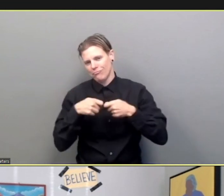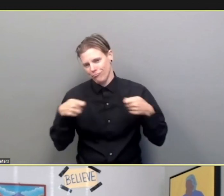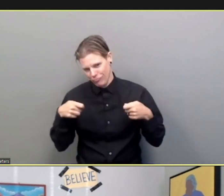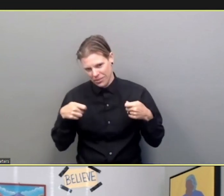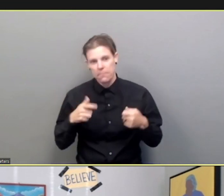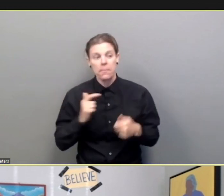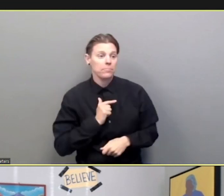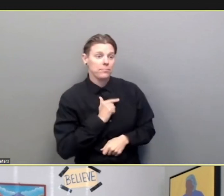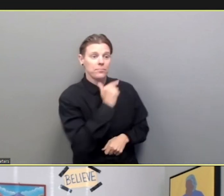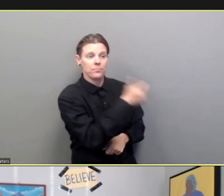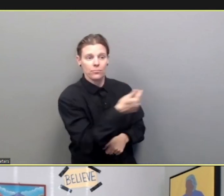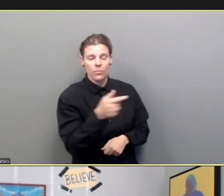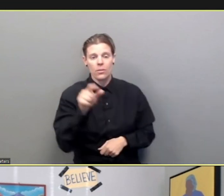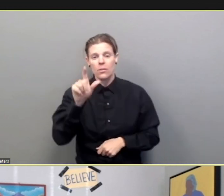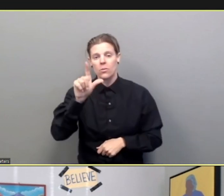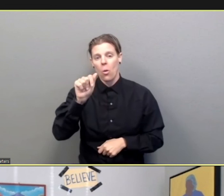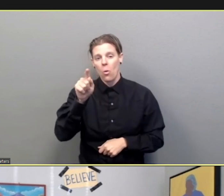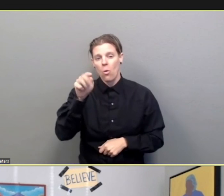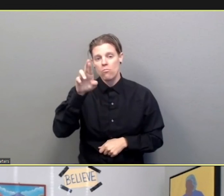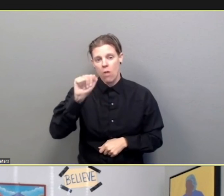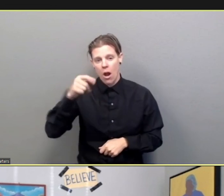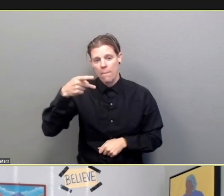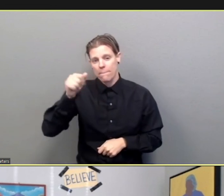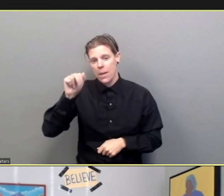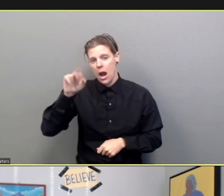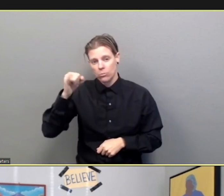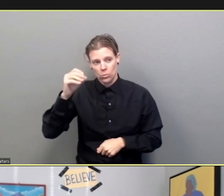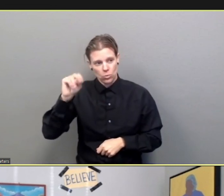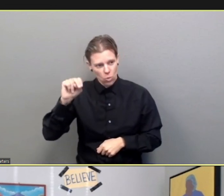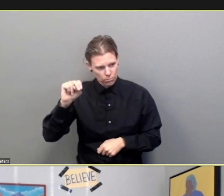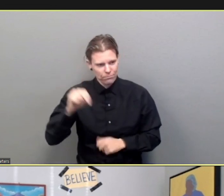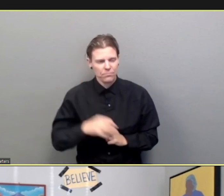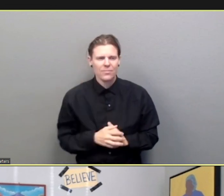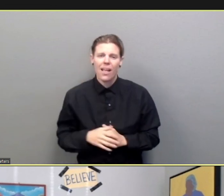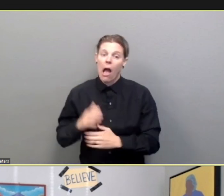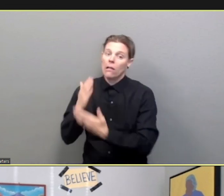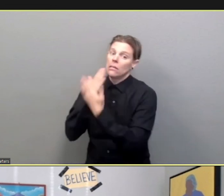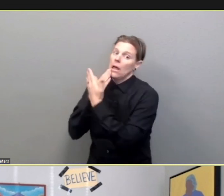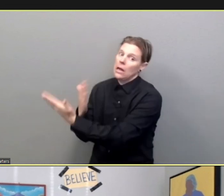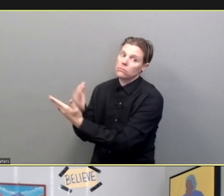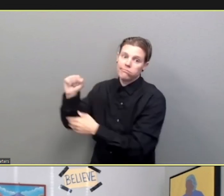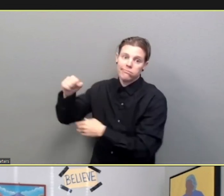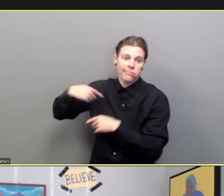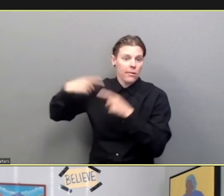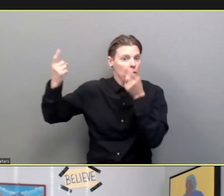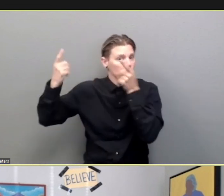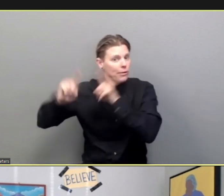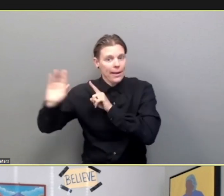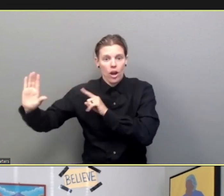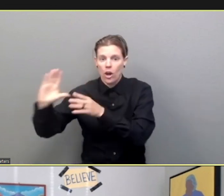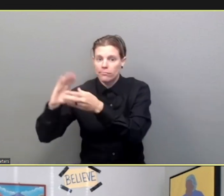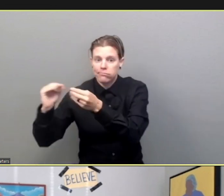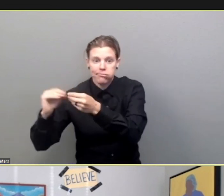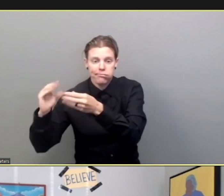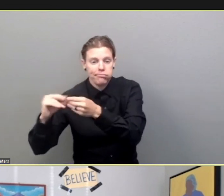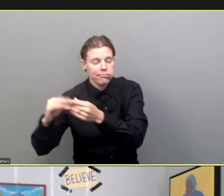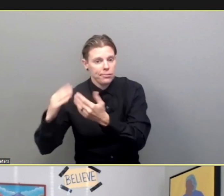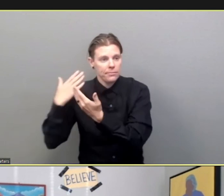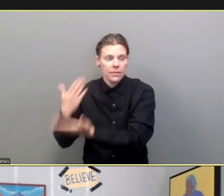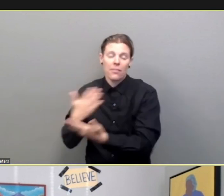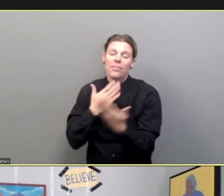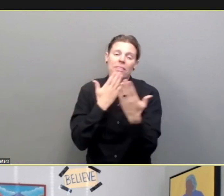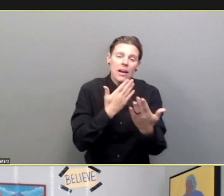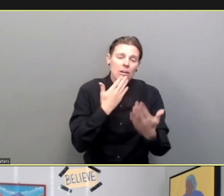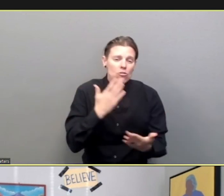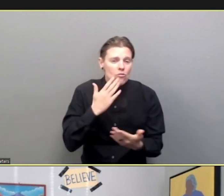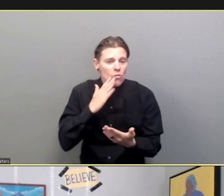now. Yeah, no, thanks, Christine. I echo everything you say, and just really saying thanks again to all of you for sharing the message.